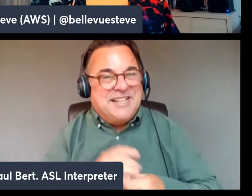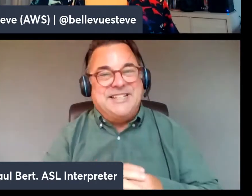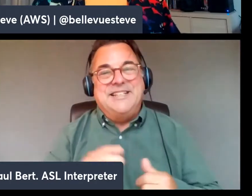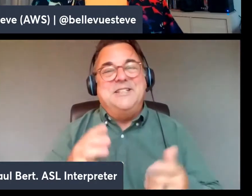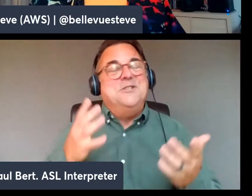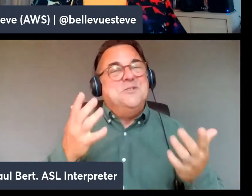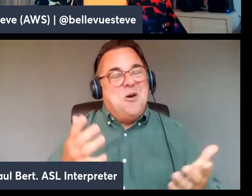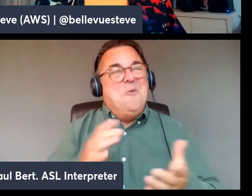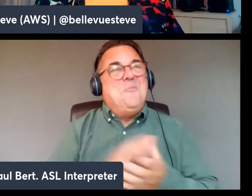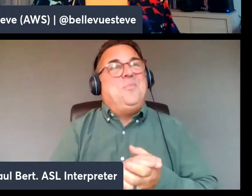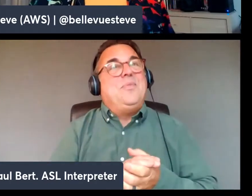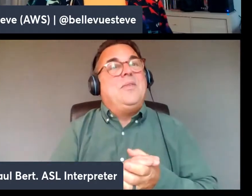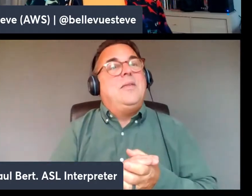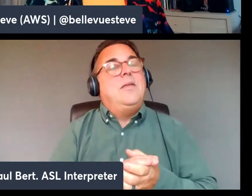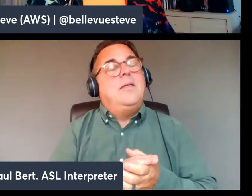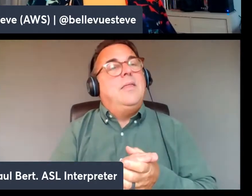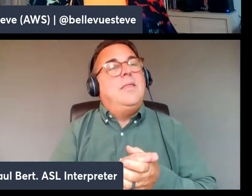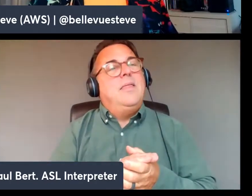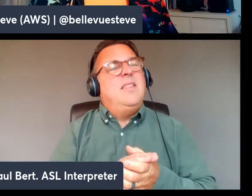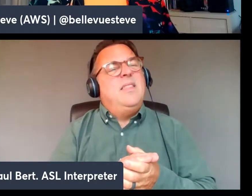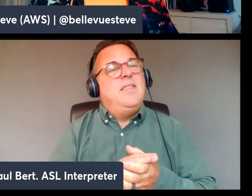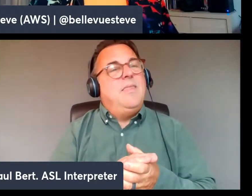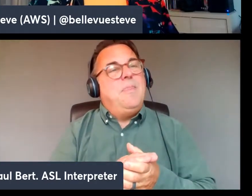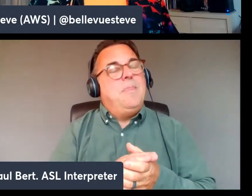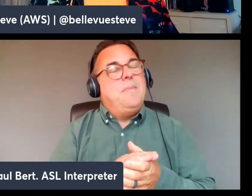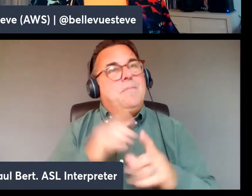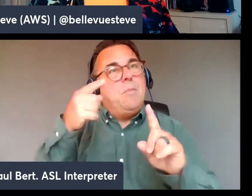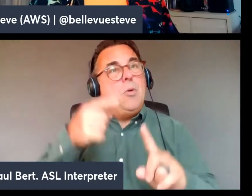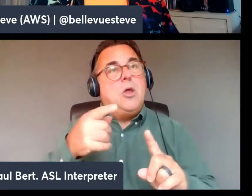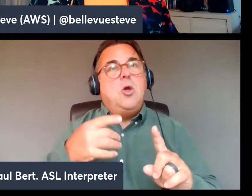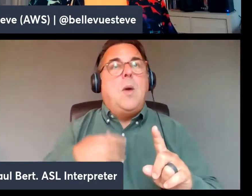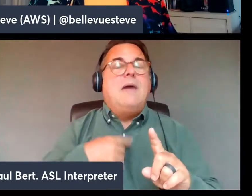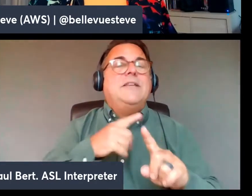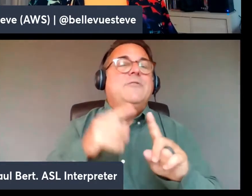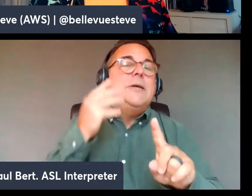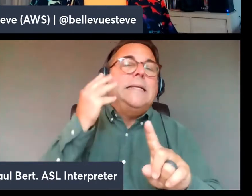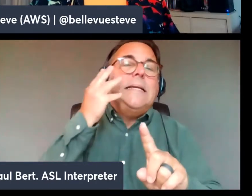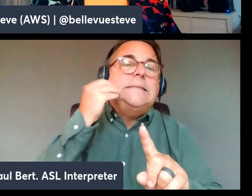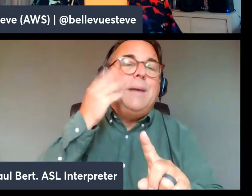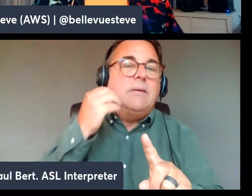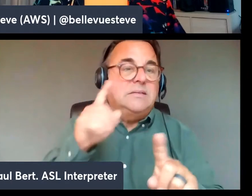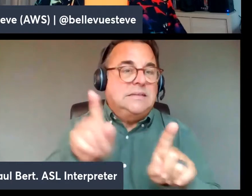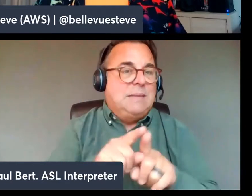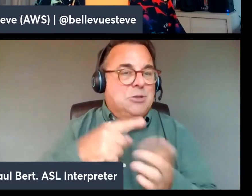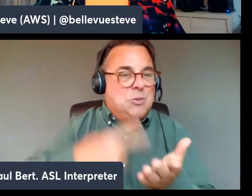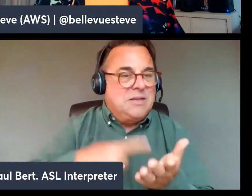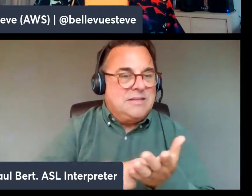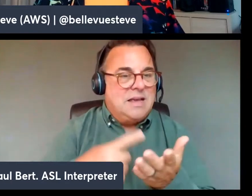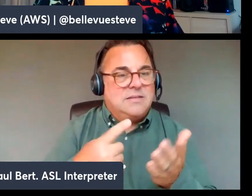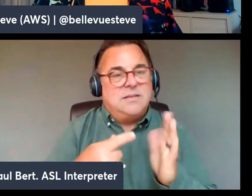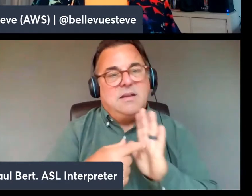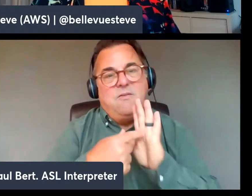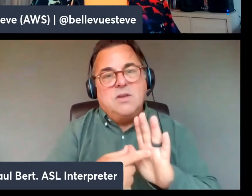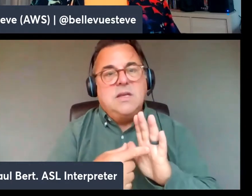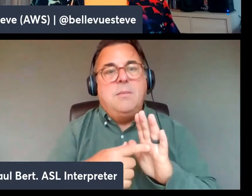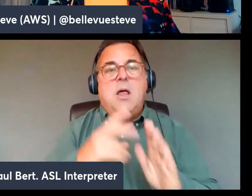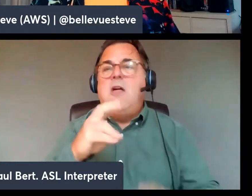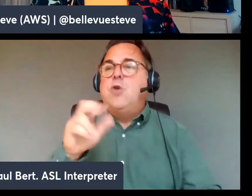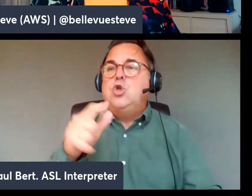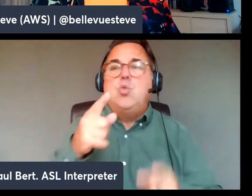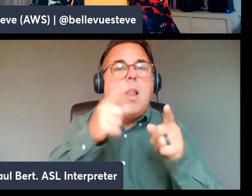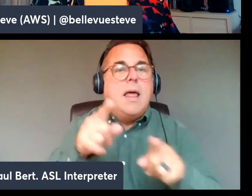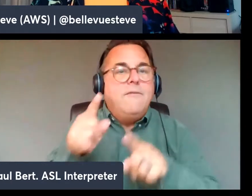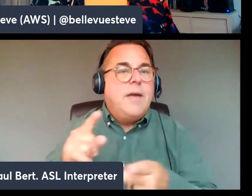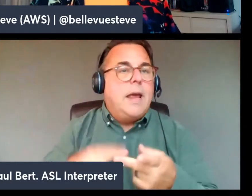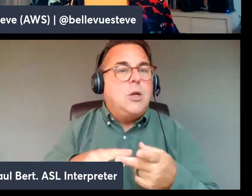So the crux of it is, you know, you have these experiences, right? Like we're talking about, let's say it's a virtual event or